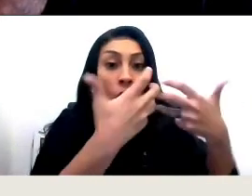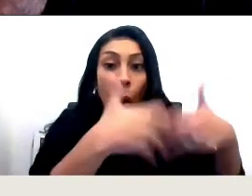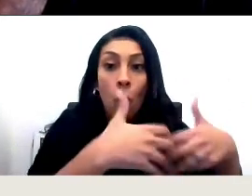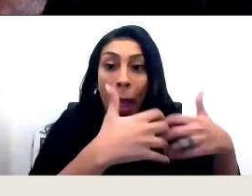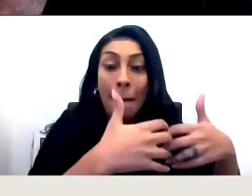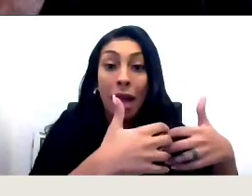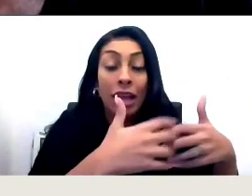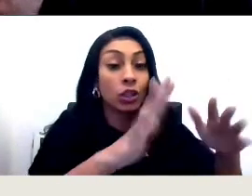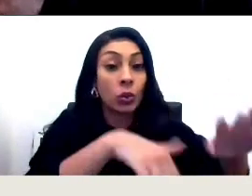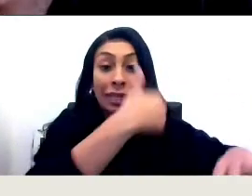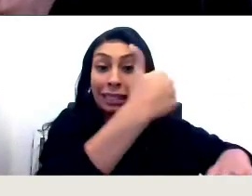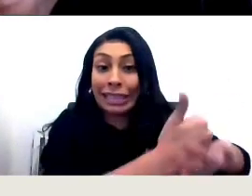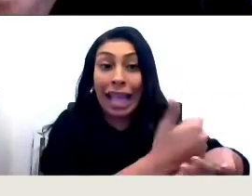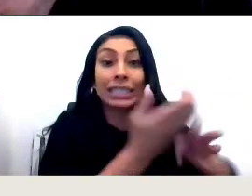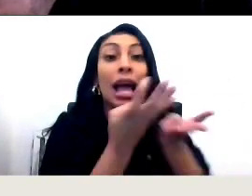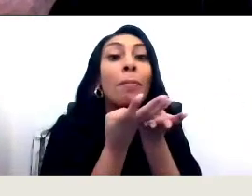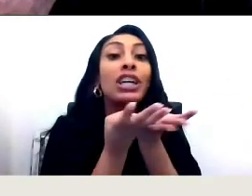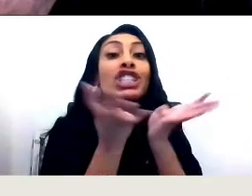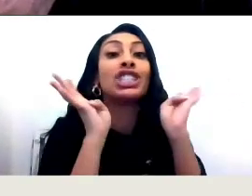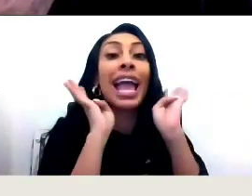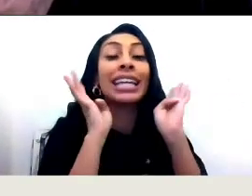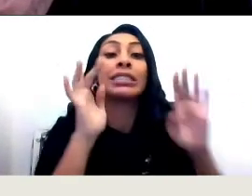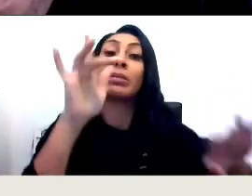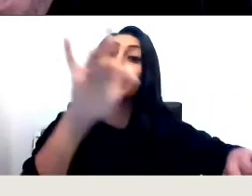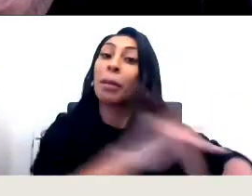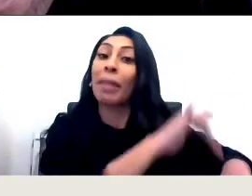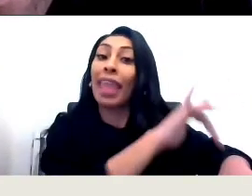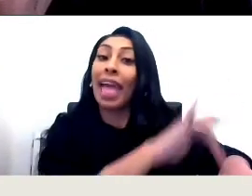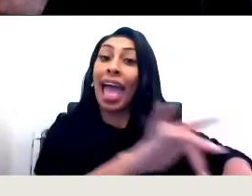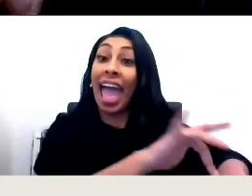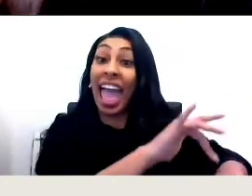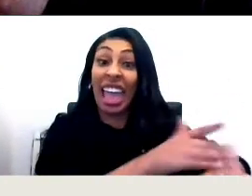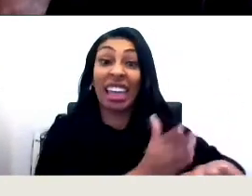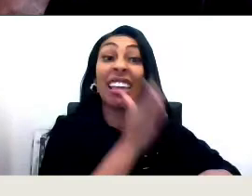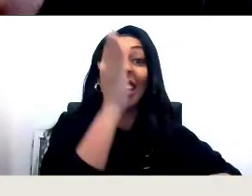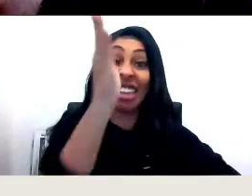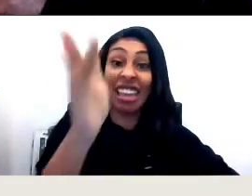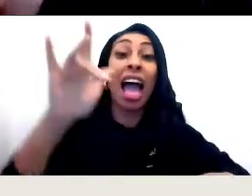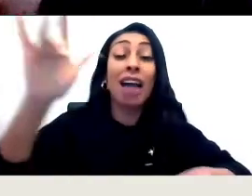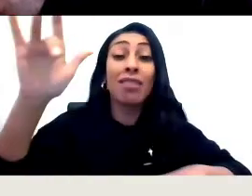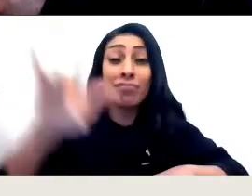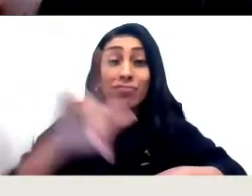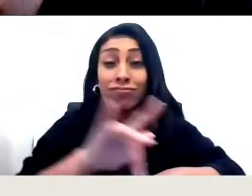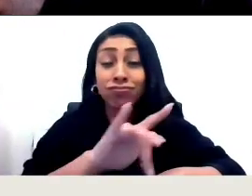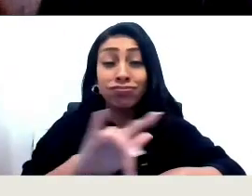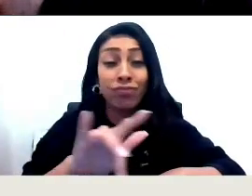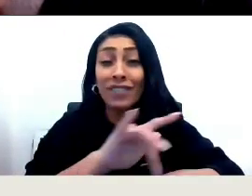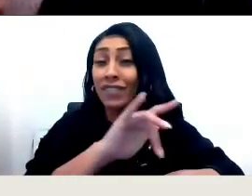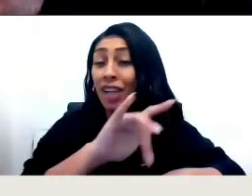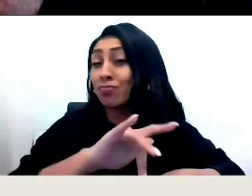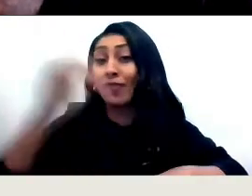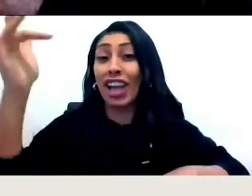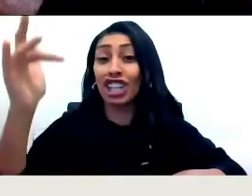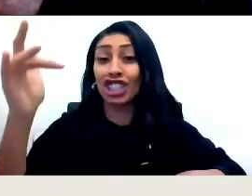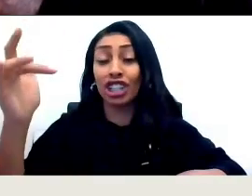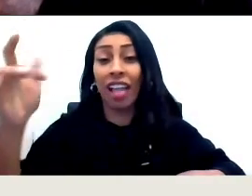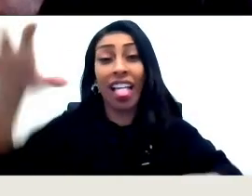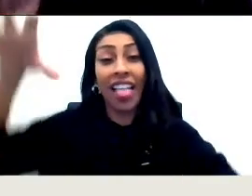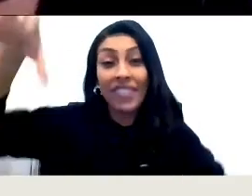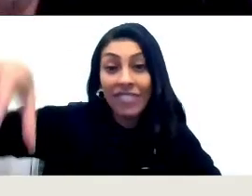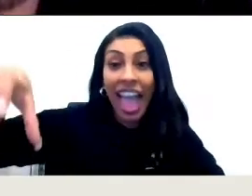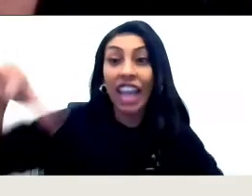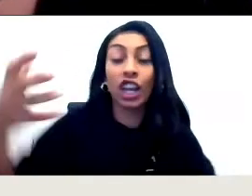a Shakespeare play, which they then arrange to be put on in a professional venue. Basically gives children a relationship with being on stage